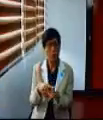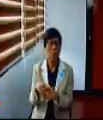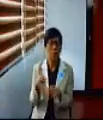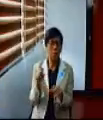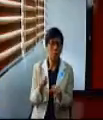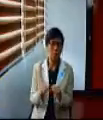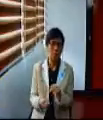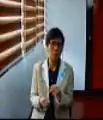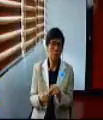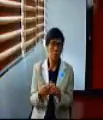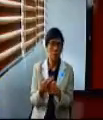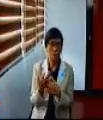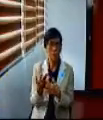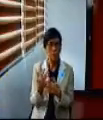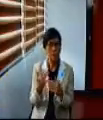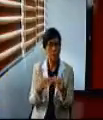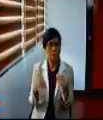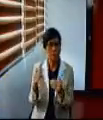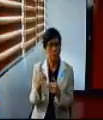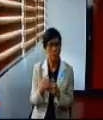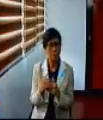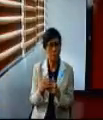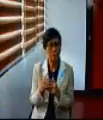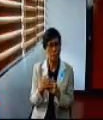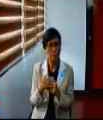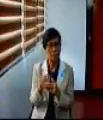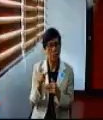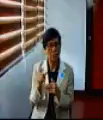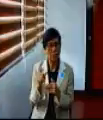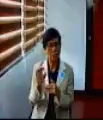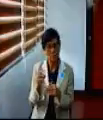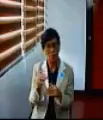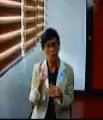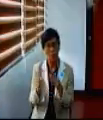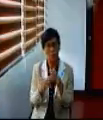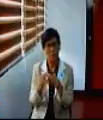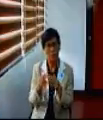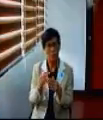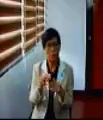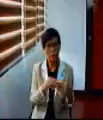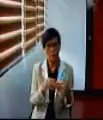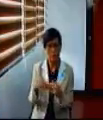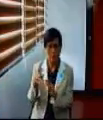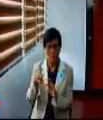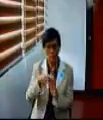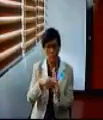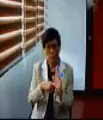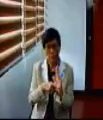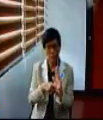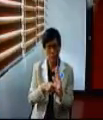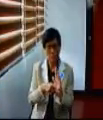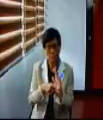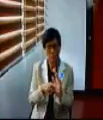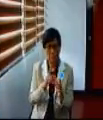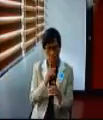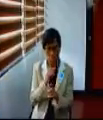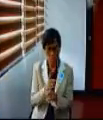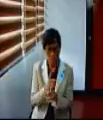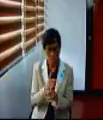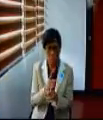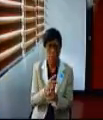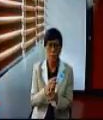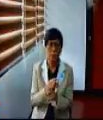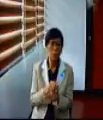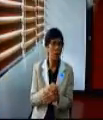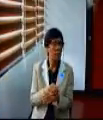and the ILO Declaration under the UN Guiding Principles. So the fact that the United Nations Guiding